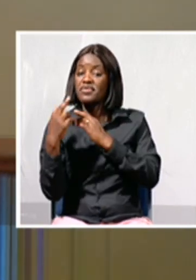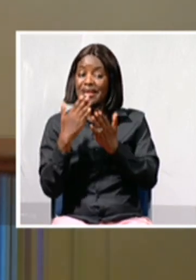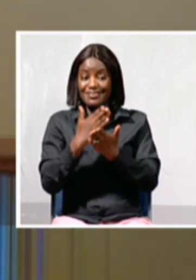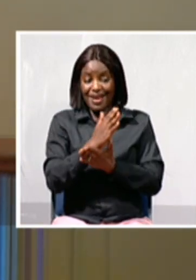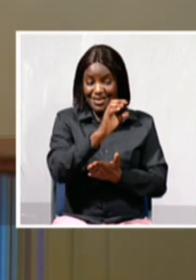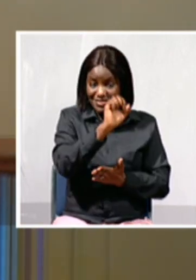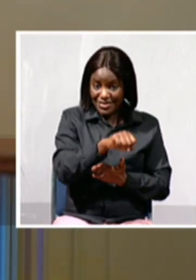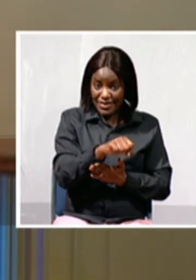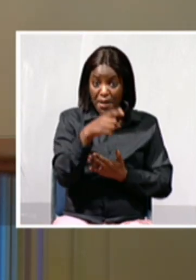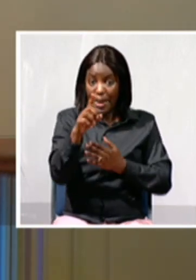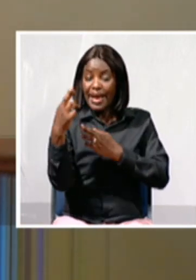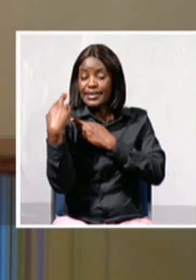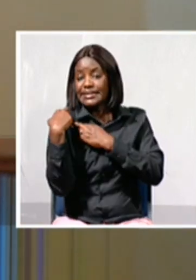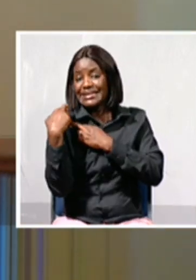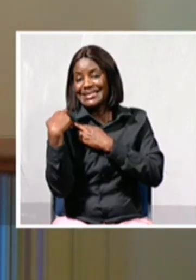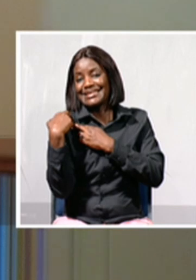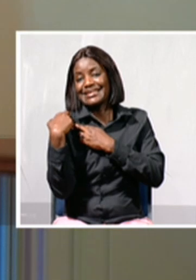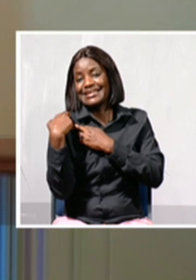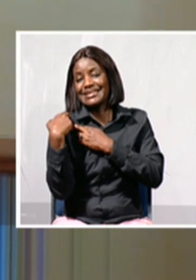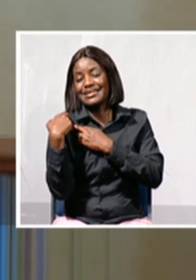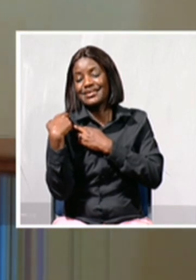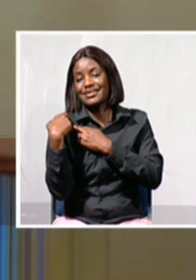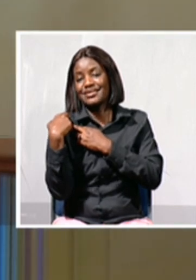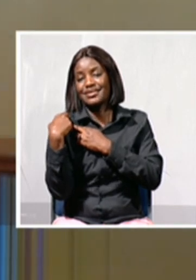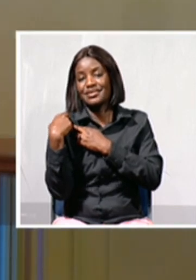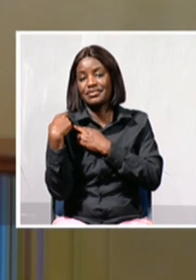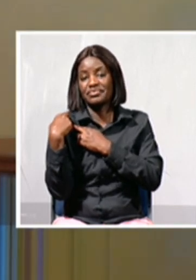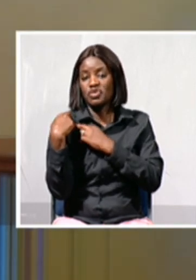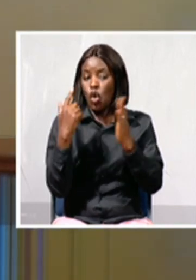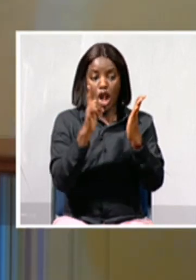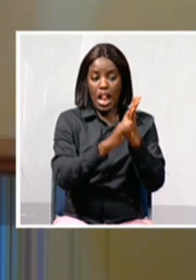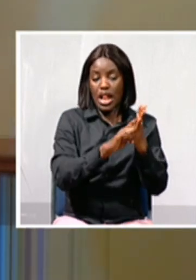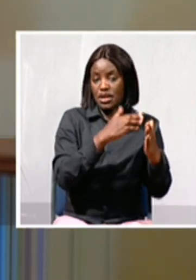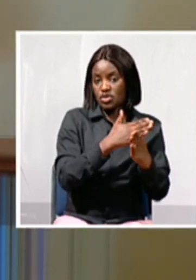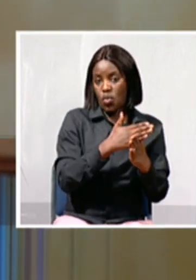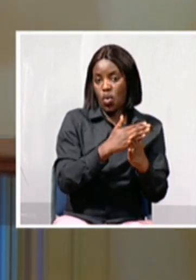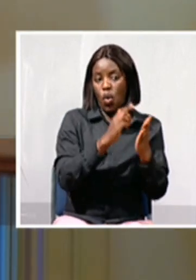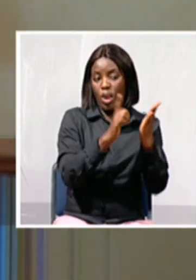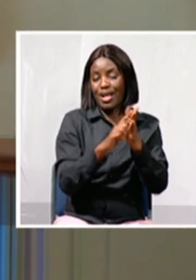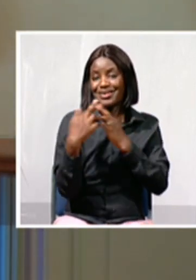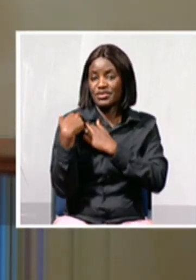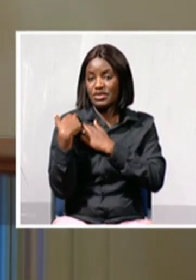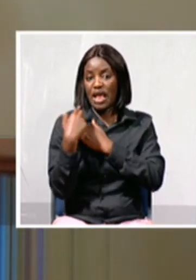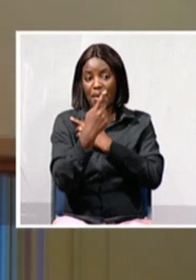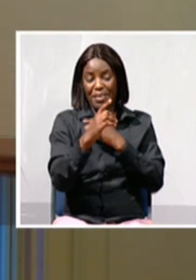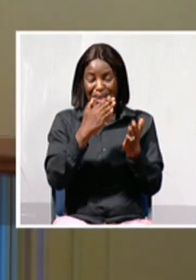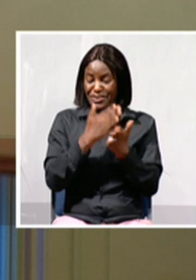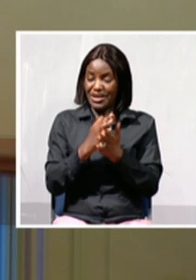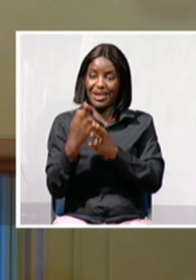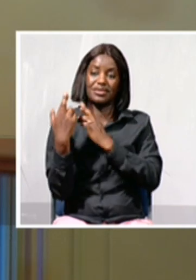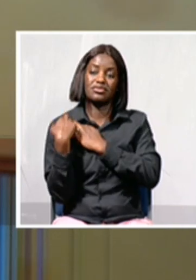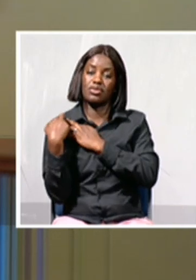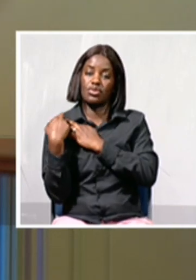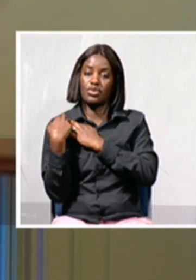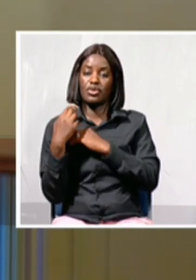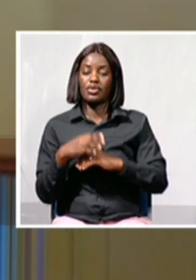is an obligation, it's a duty. to Although it's go not a and legal vote. duty. Although not a legal duty. I'm happy you're touching, one moment, Mr. Luka, I'm happy you're touching on